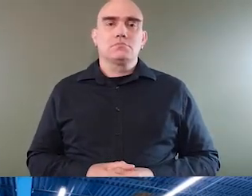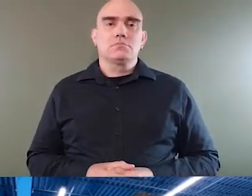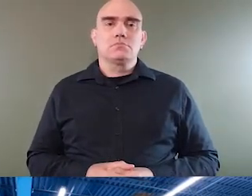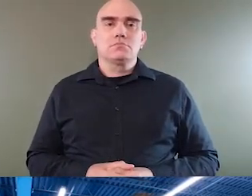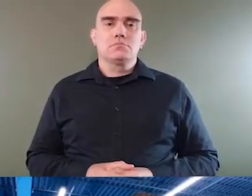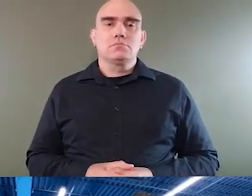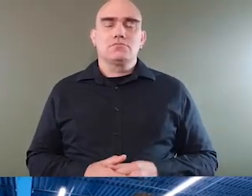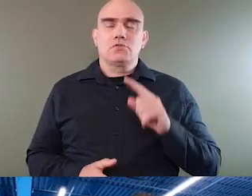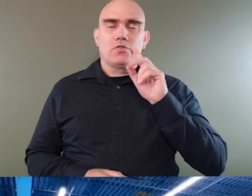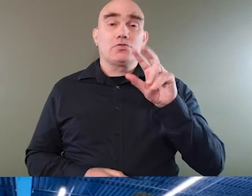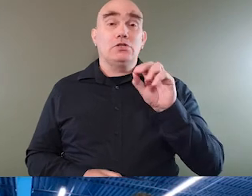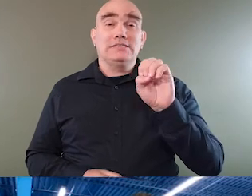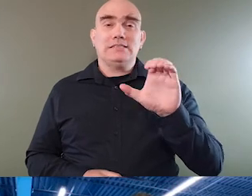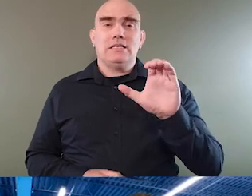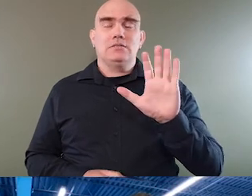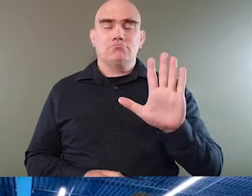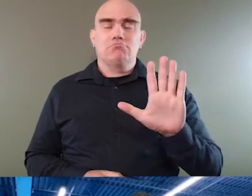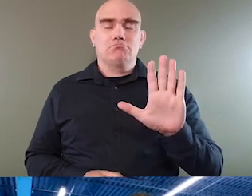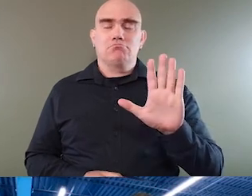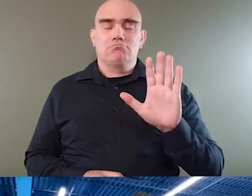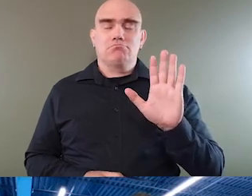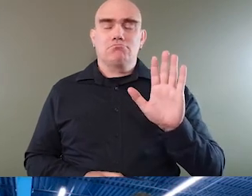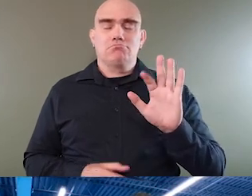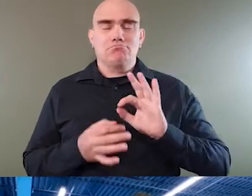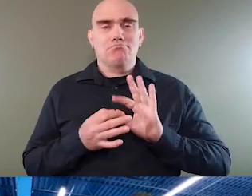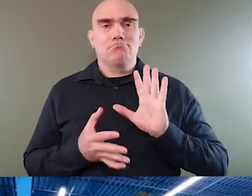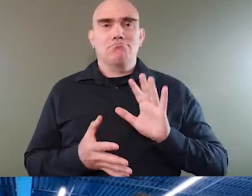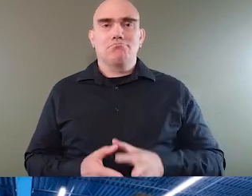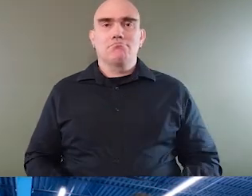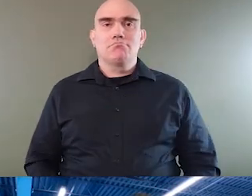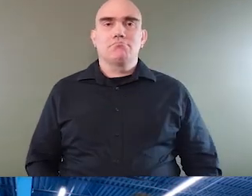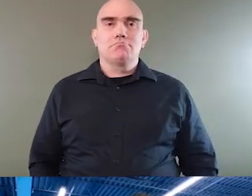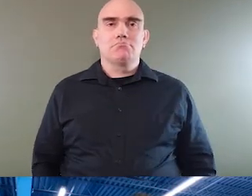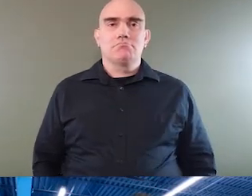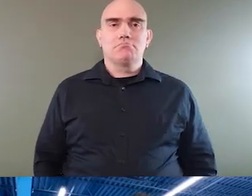for just these 30 seconds.